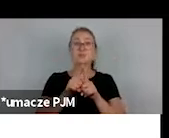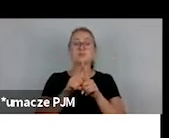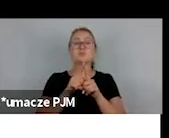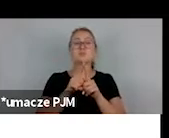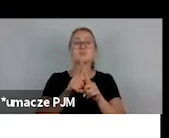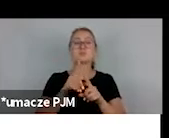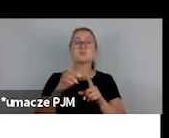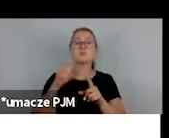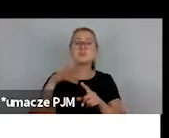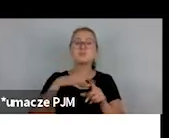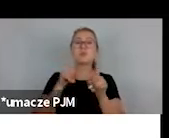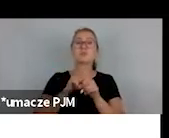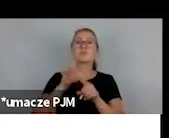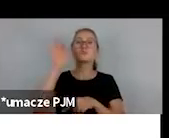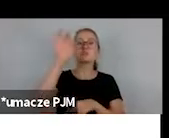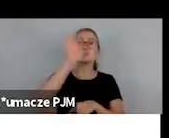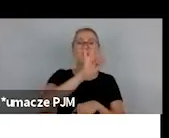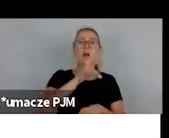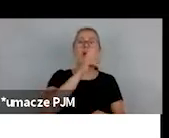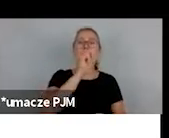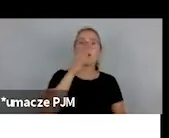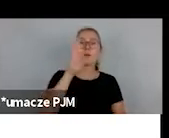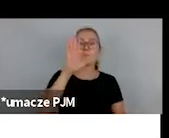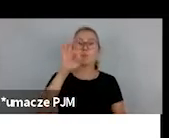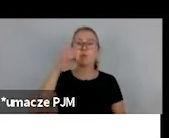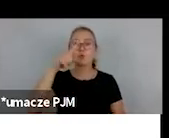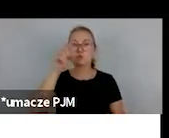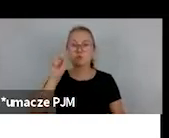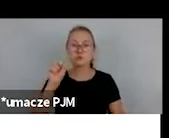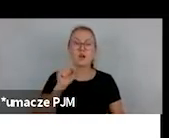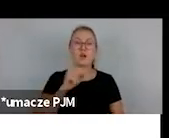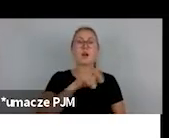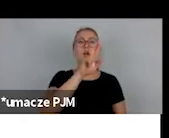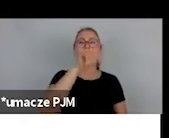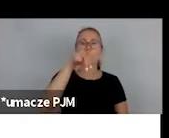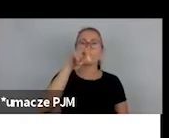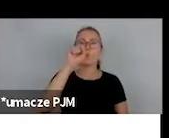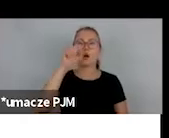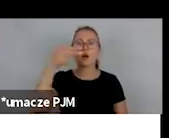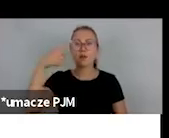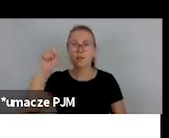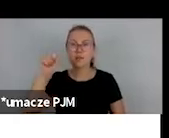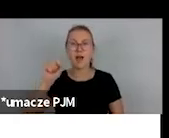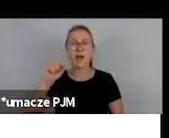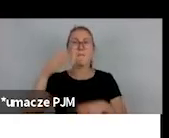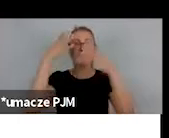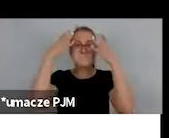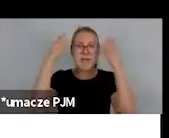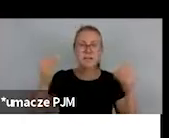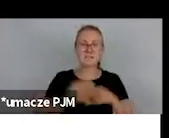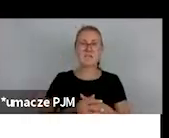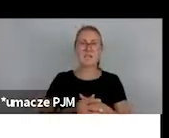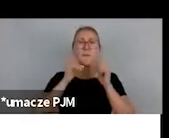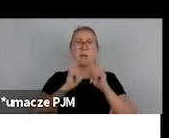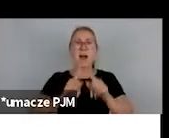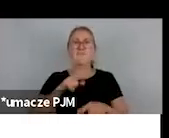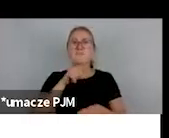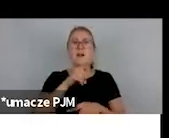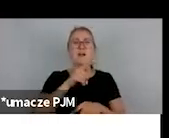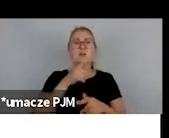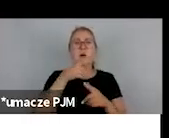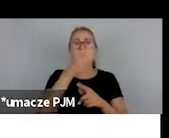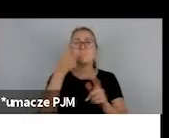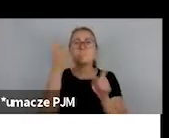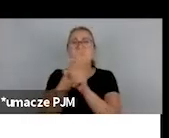Africa, Mexico. So in Africa, there are, I think, 25 MenEngage country networks.